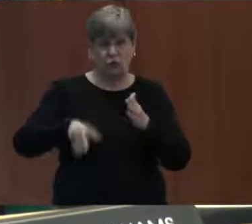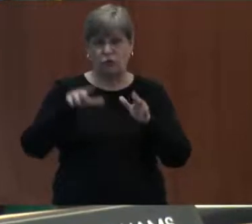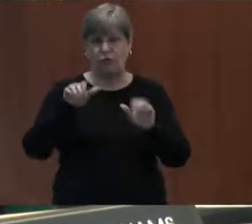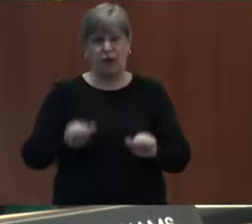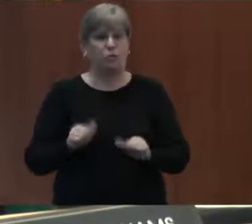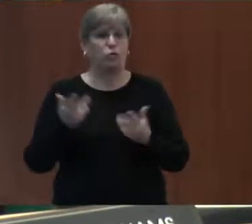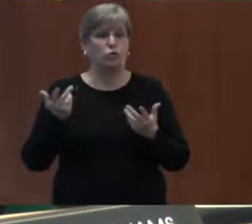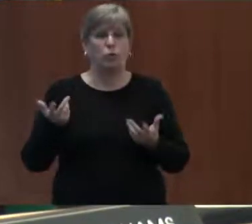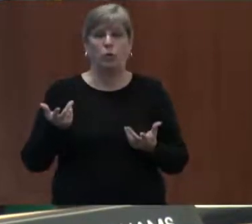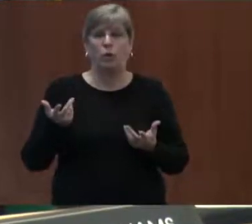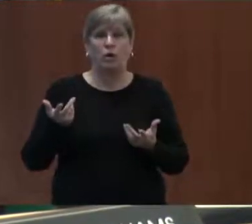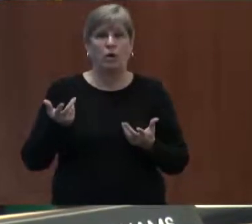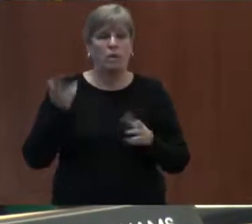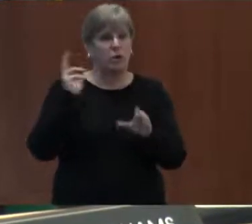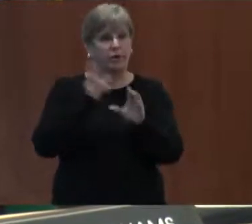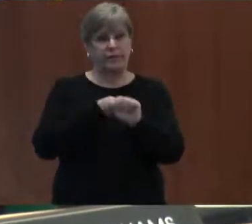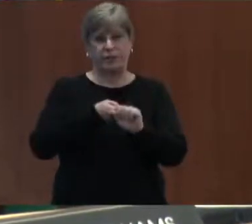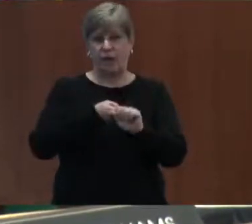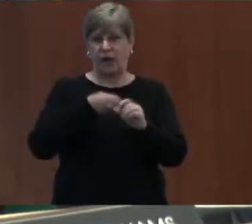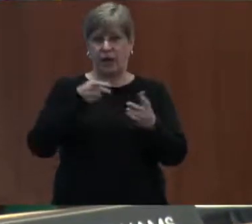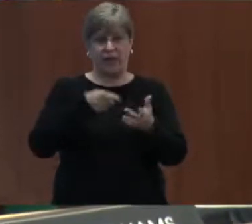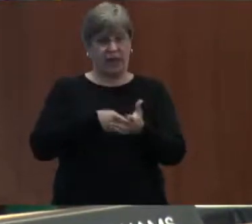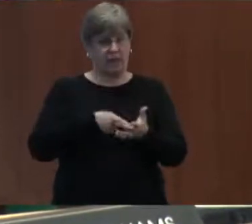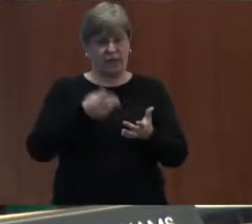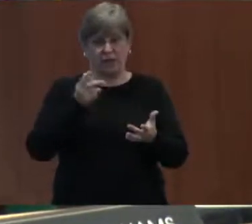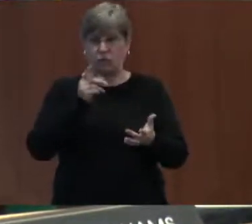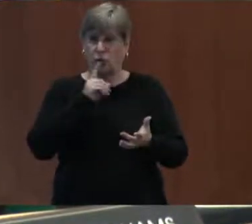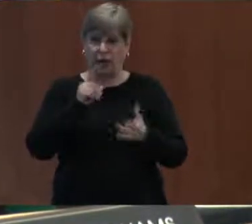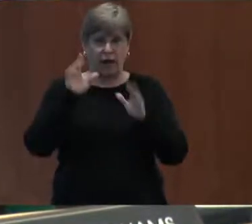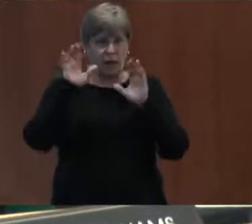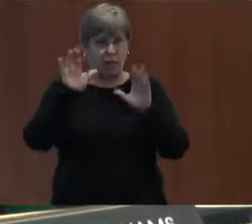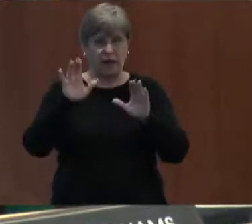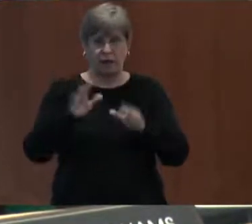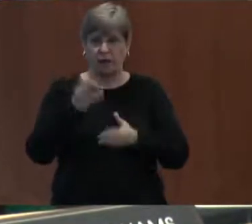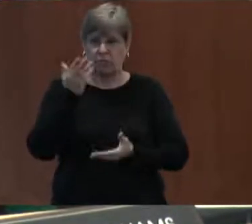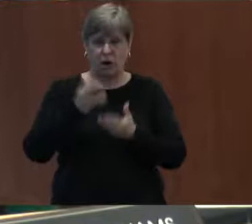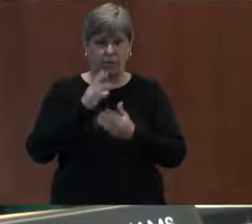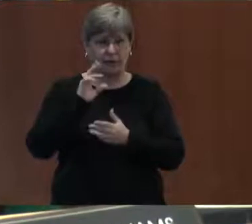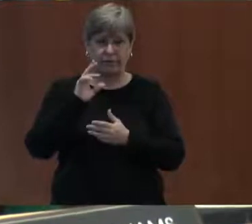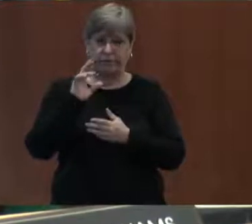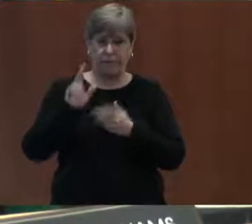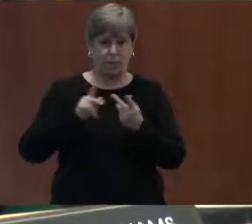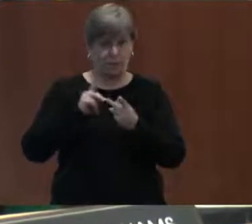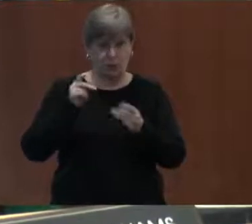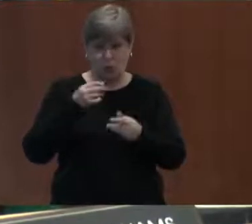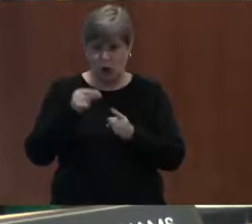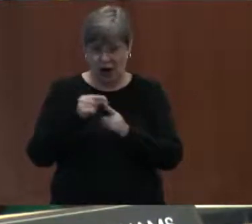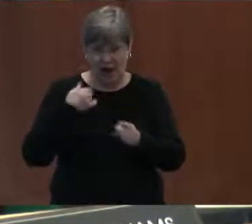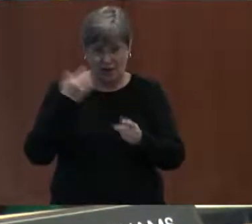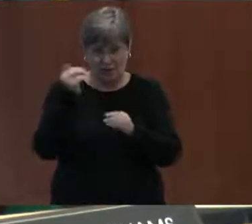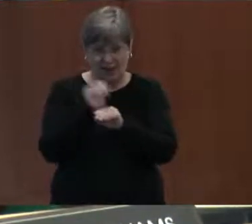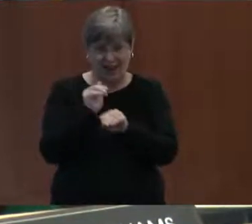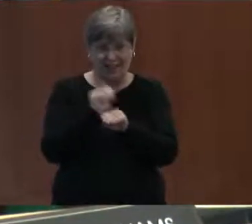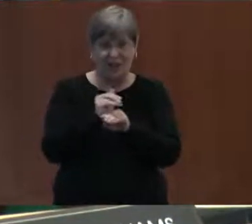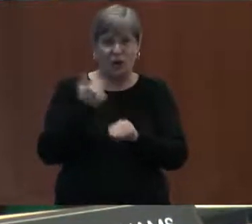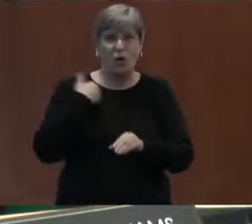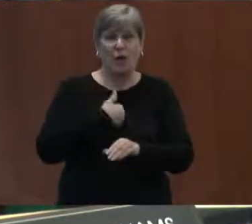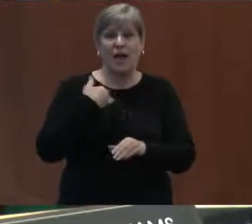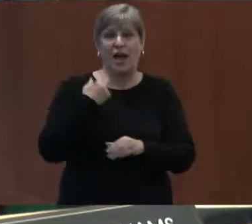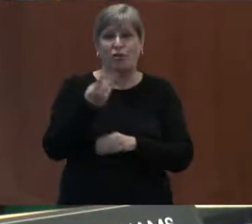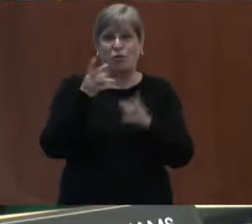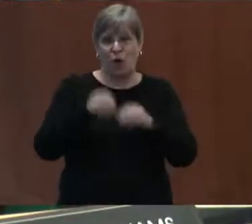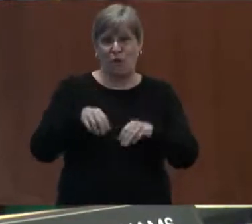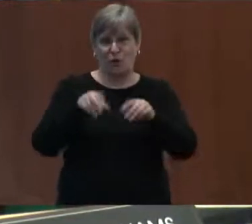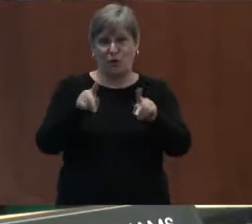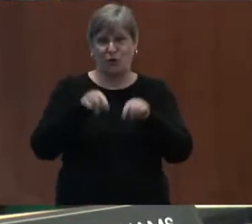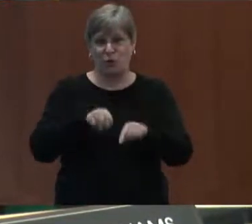to participate at this level is amazing. I think it's probably the perfect word I have for it tonight. We had 2 opportunities over